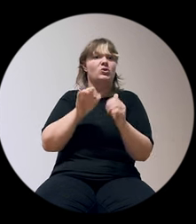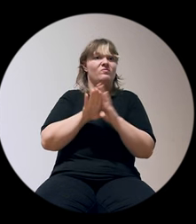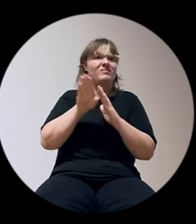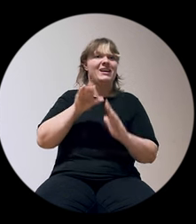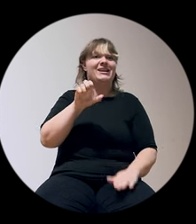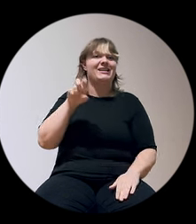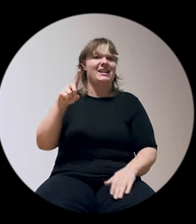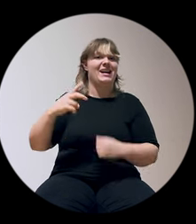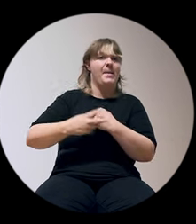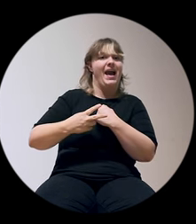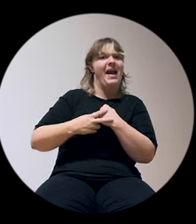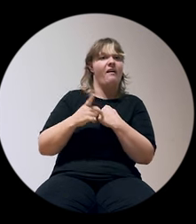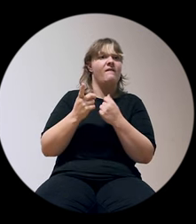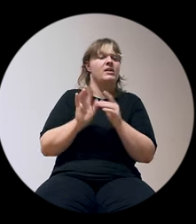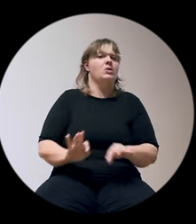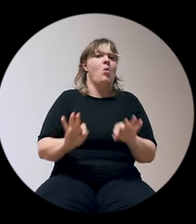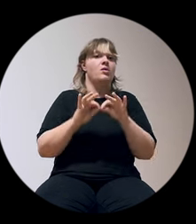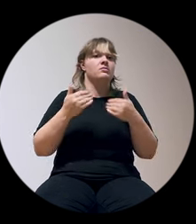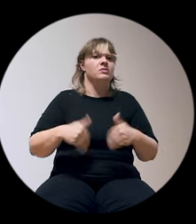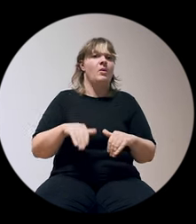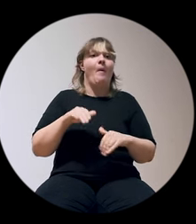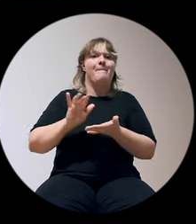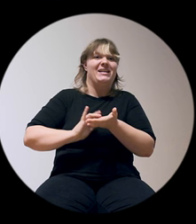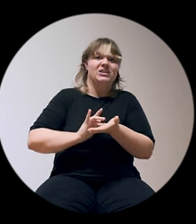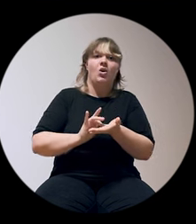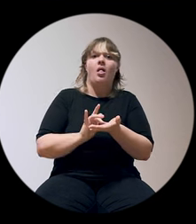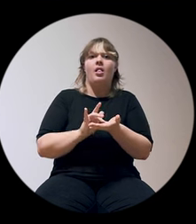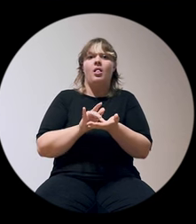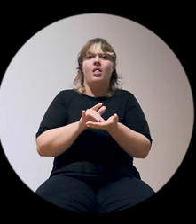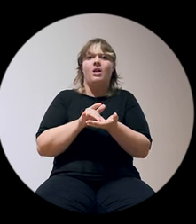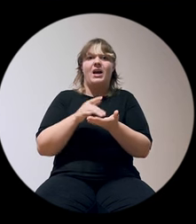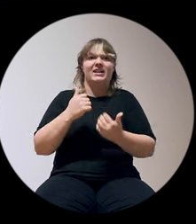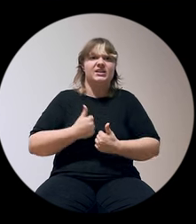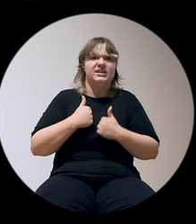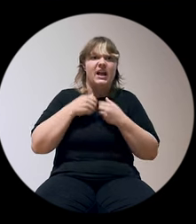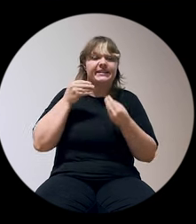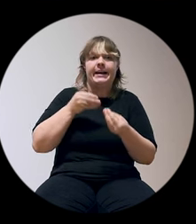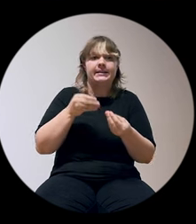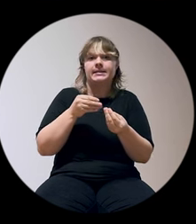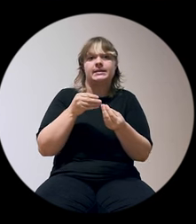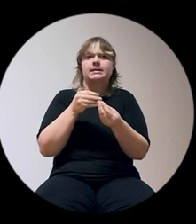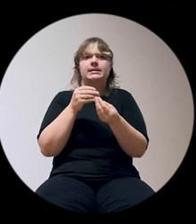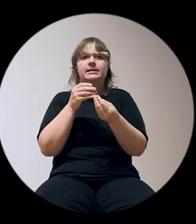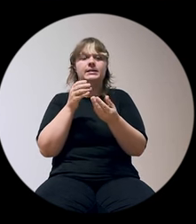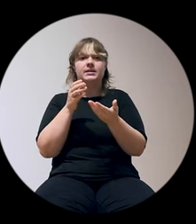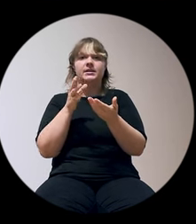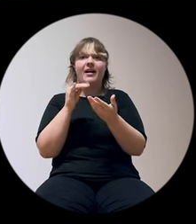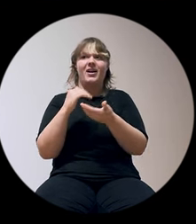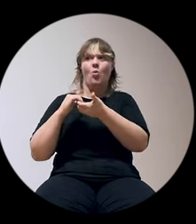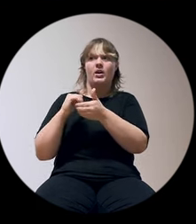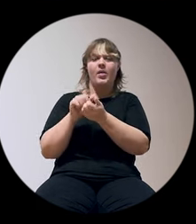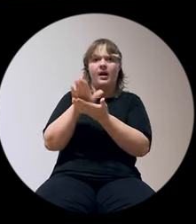this important medicinal and sustenance. And working with the